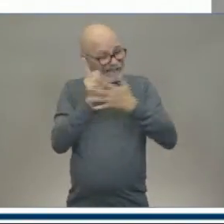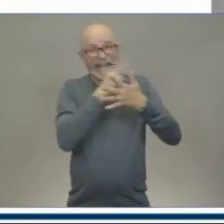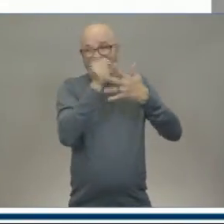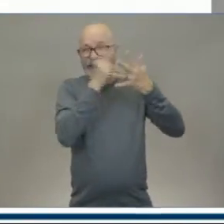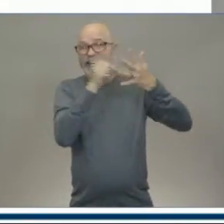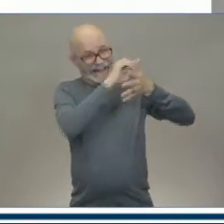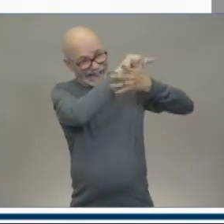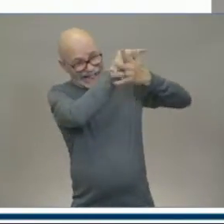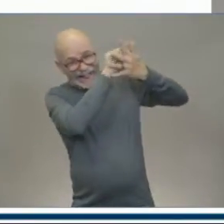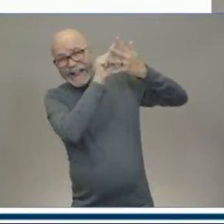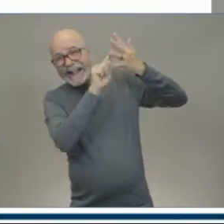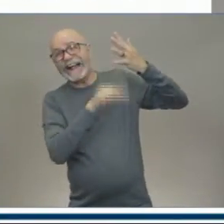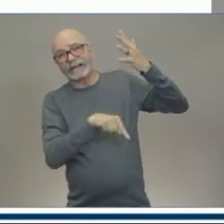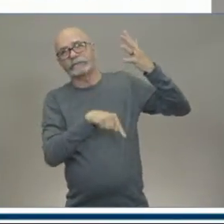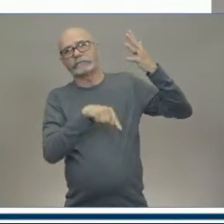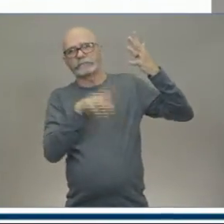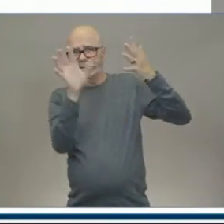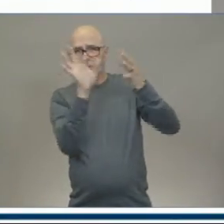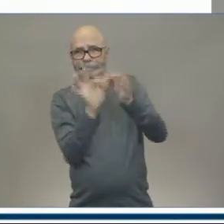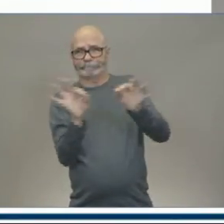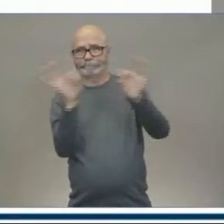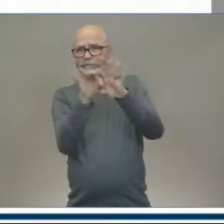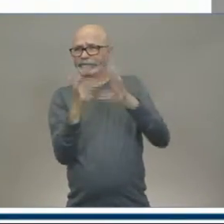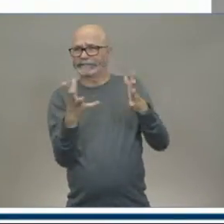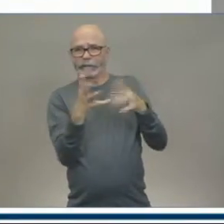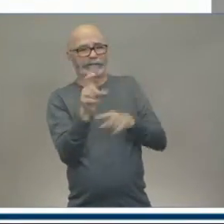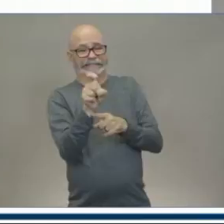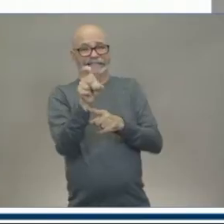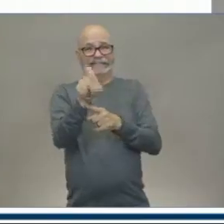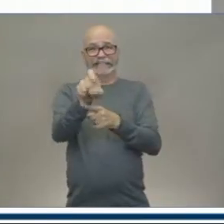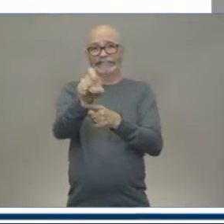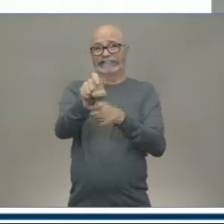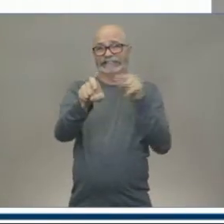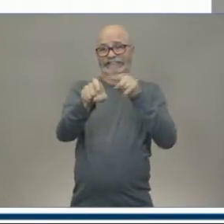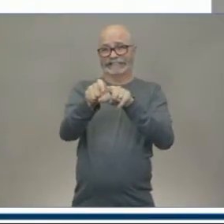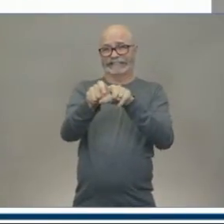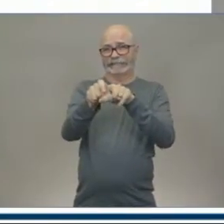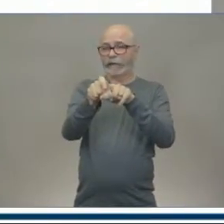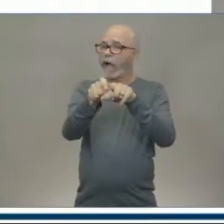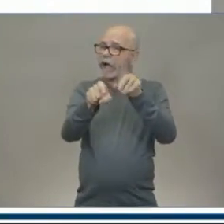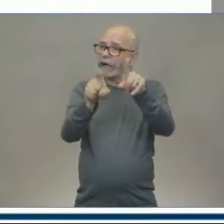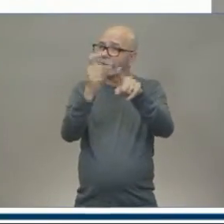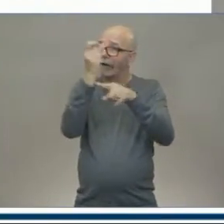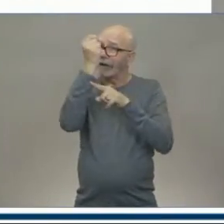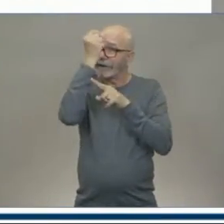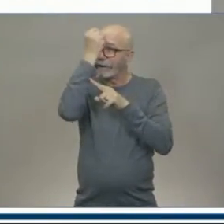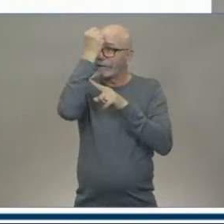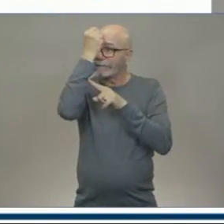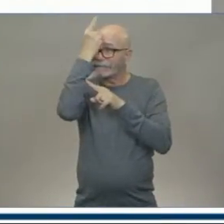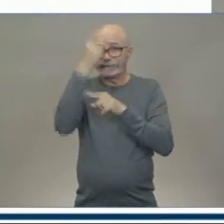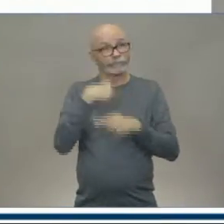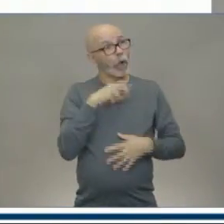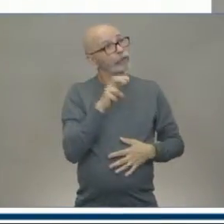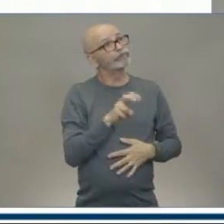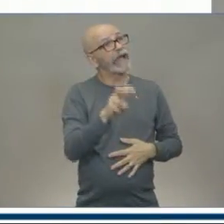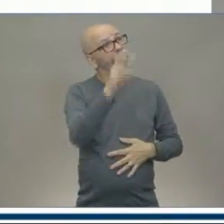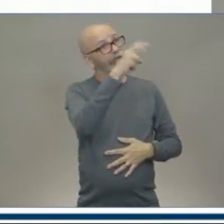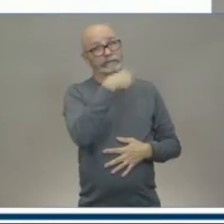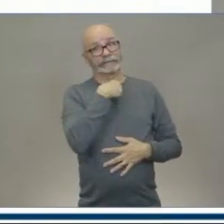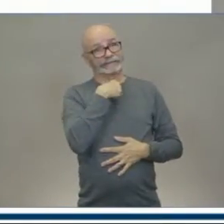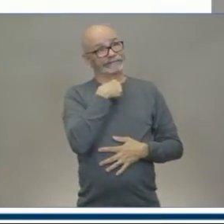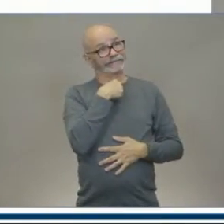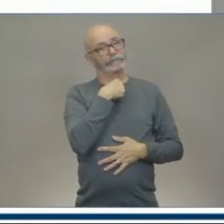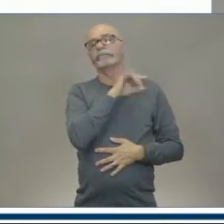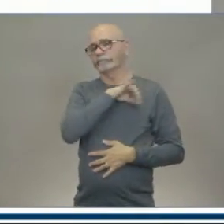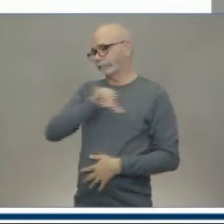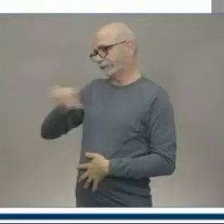calling necessary travel, that it still requires the traveler to quarantine, but we have a very